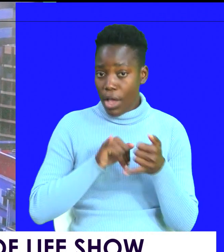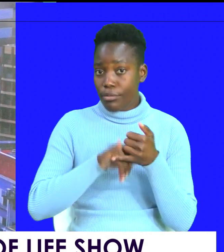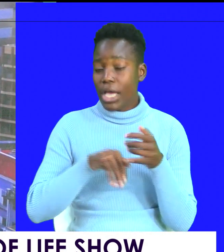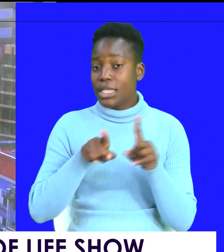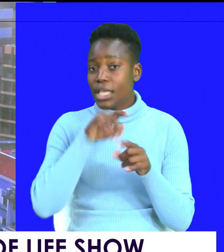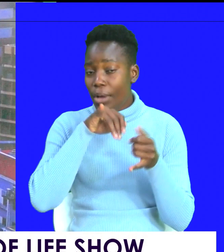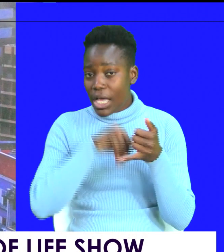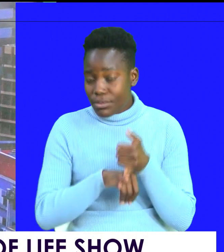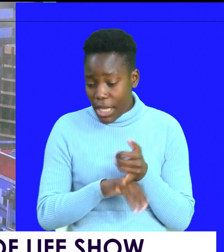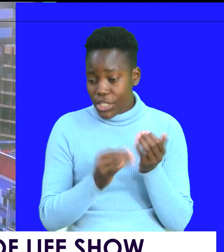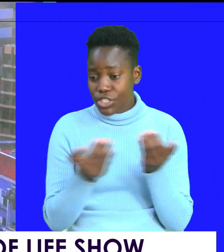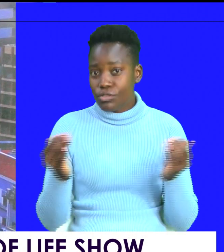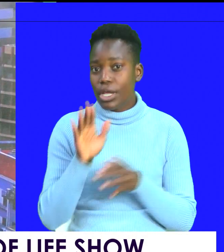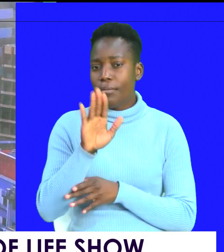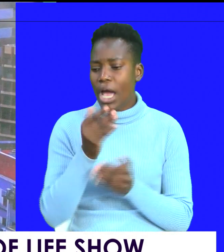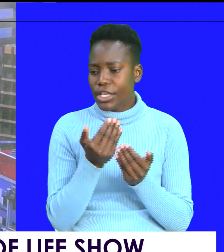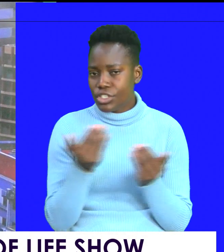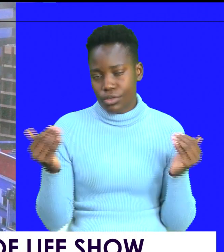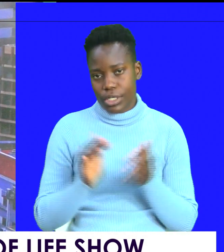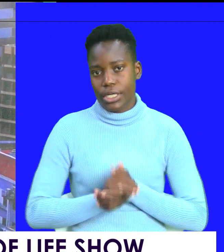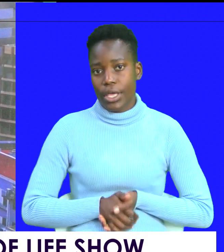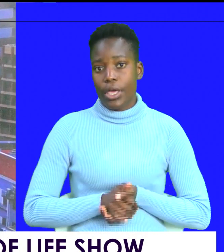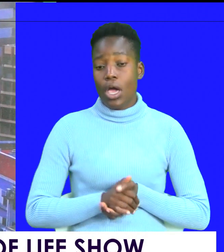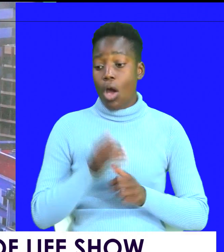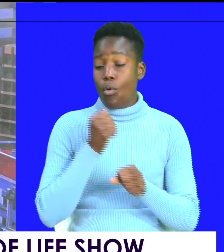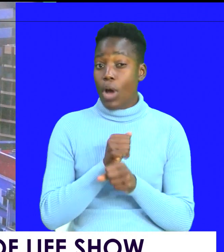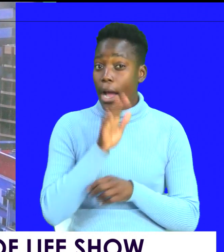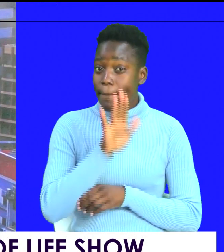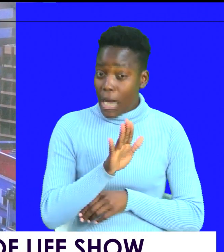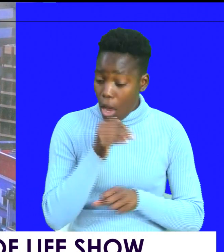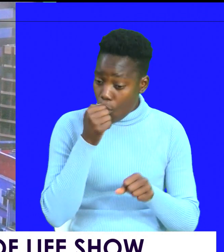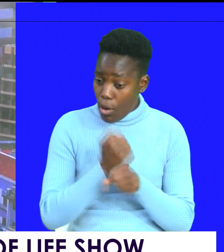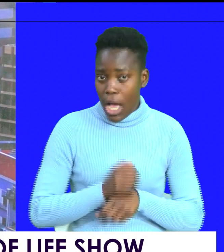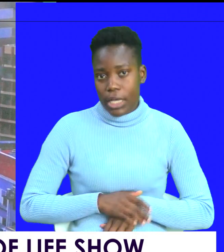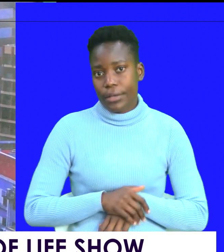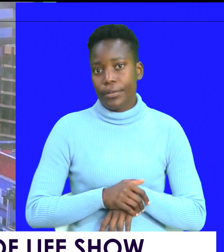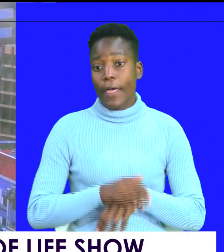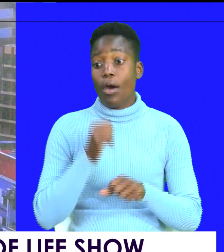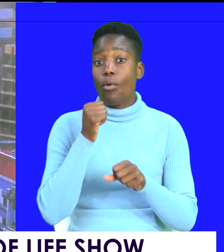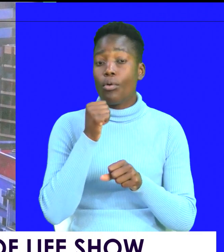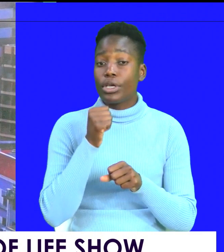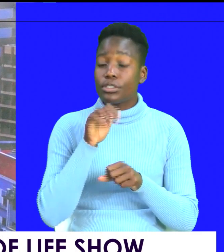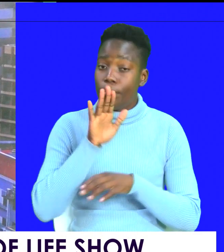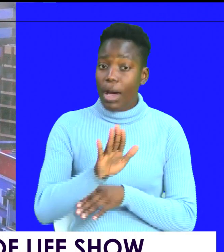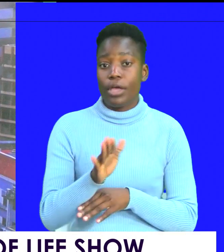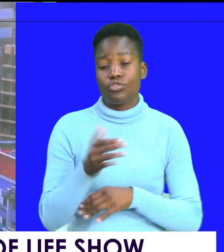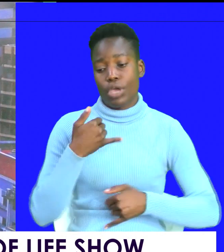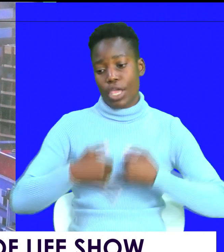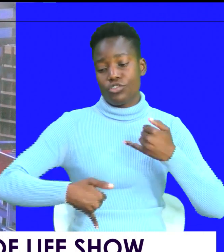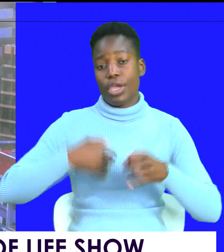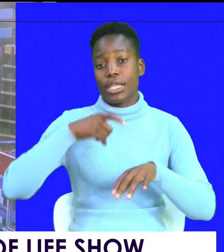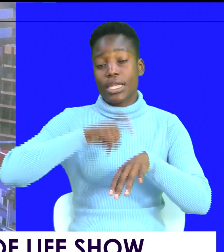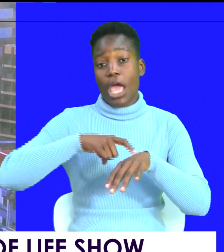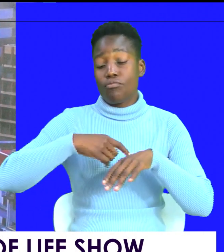your husband. Your children are your children. Your work is your work. It is yours for enjoyment. So when you sit on